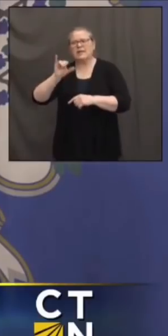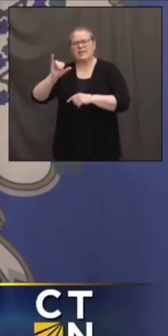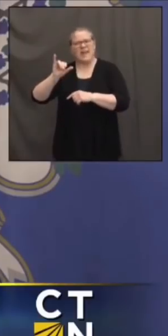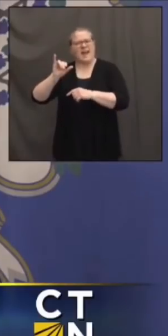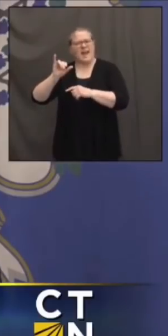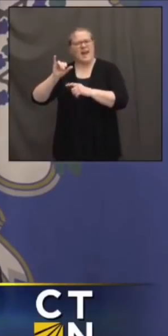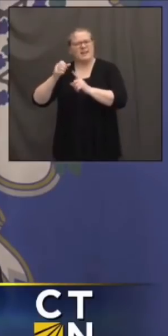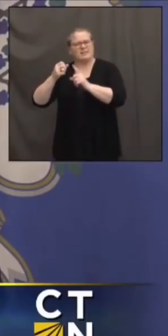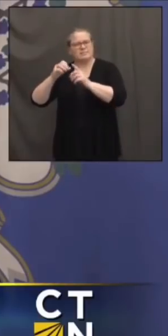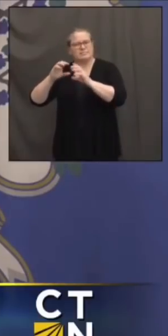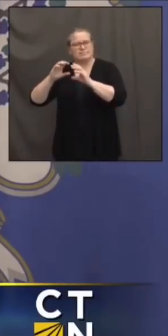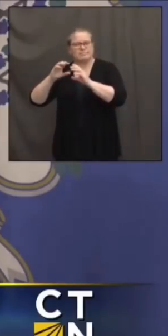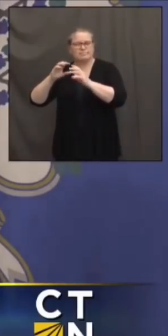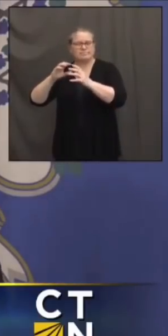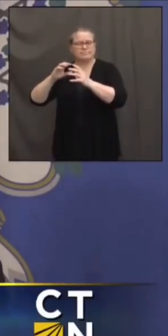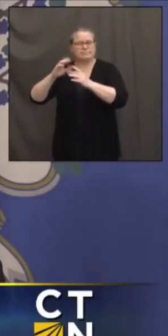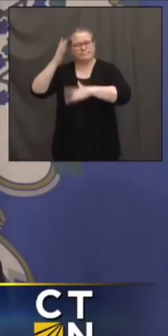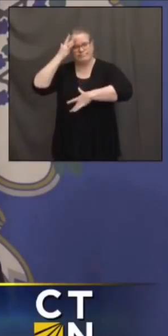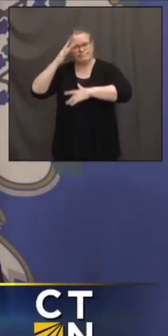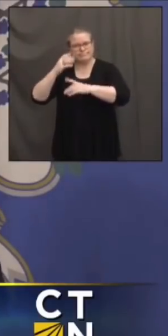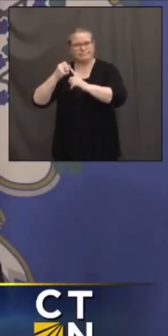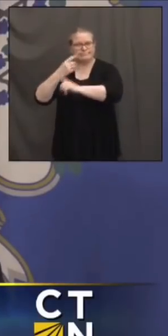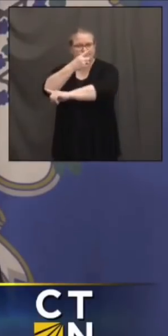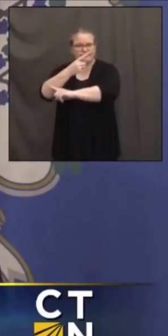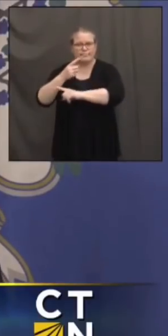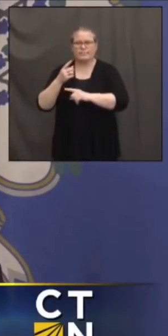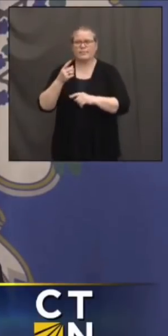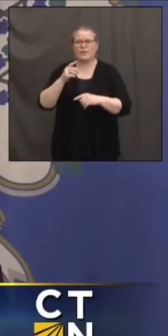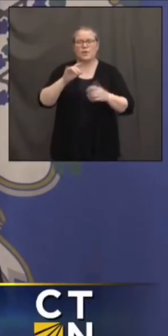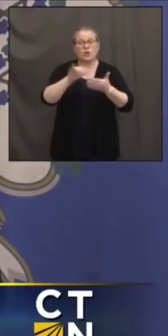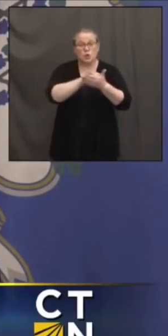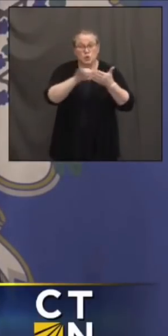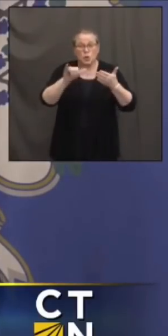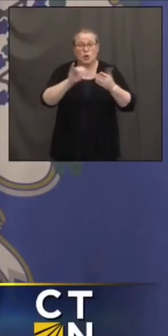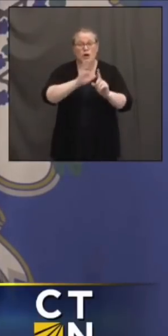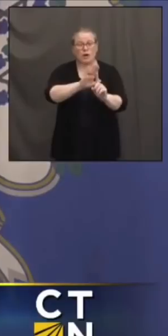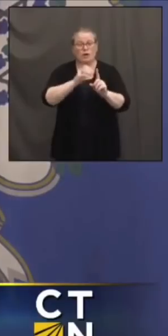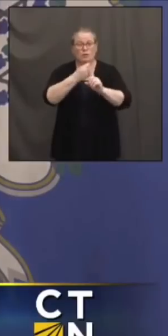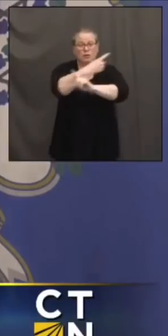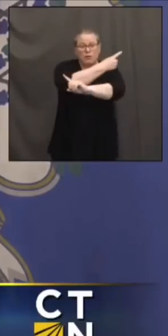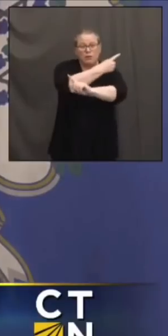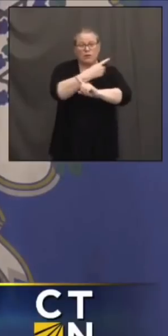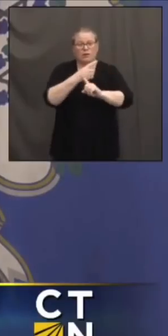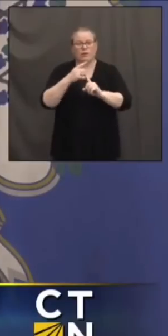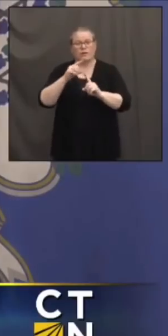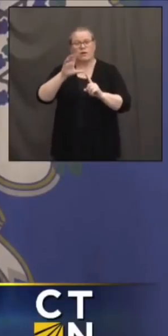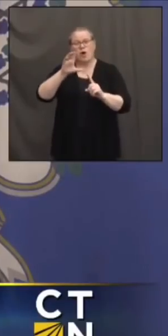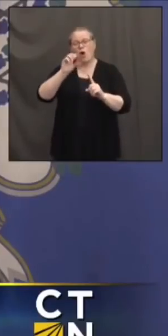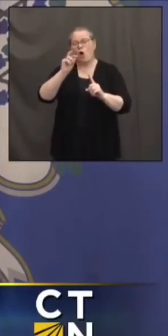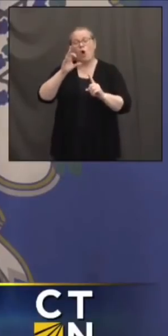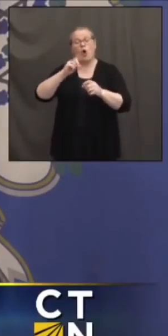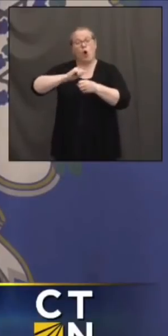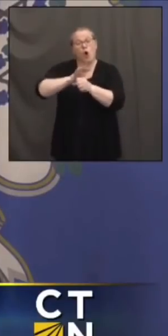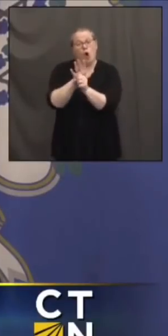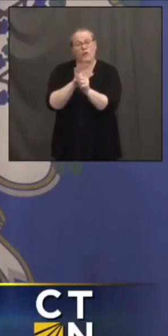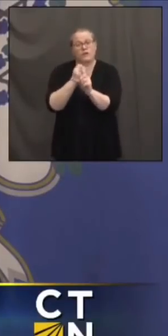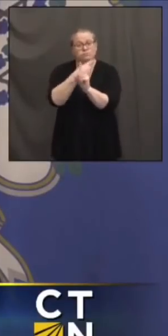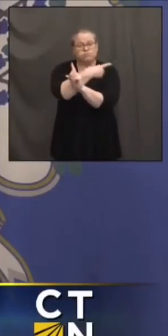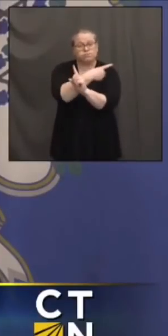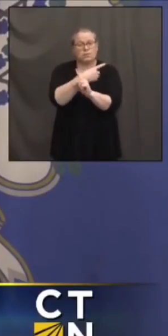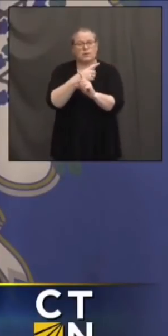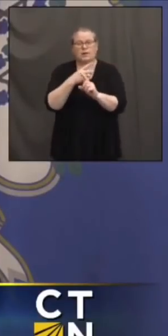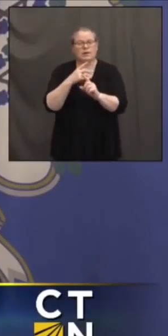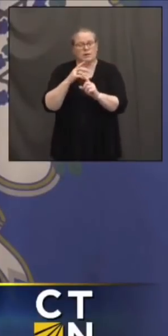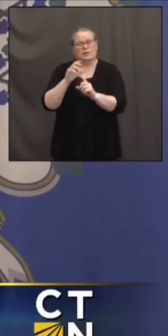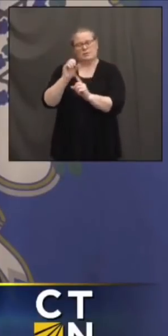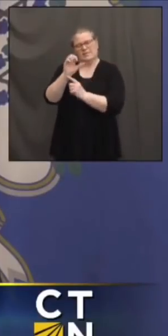York variant, Scott's your man. If you want to find out about vaccine validation, some of the different strategies out there,